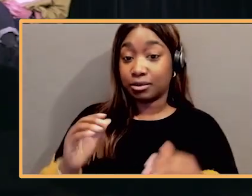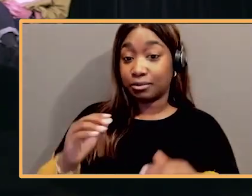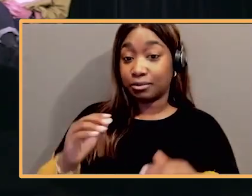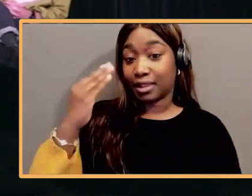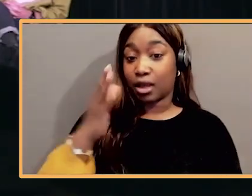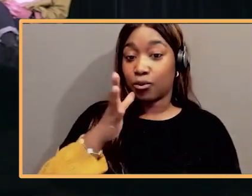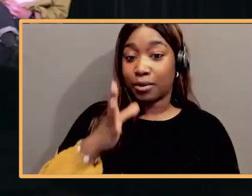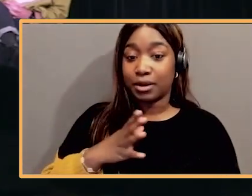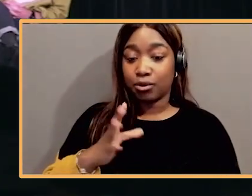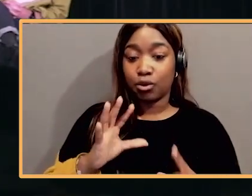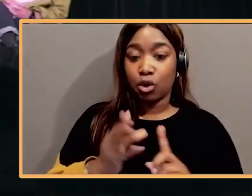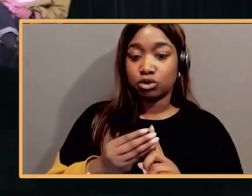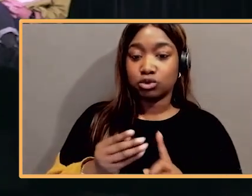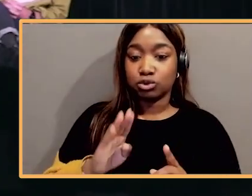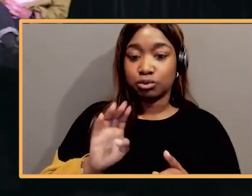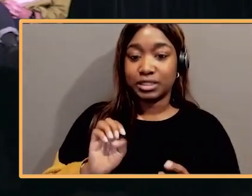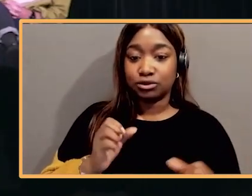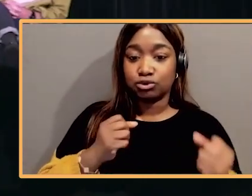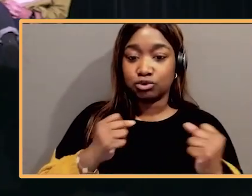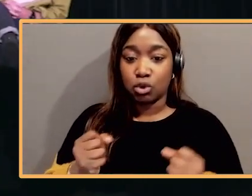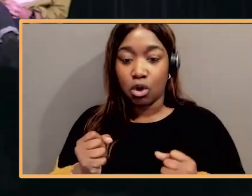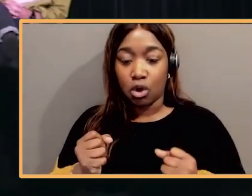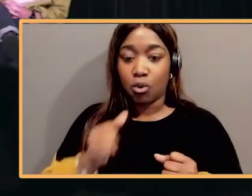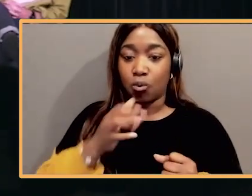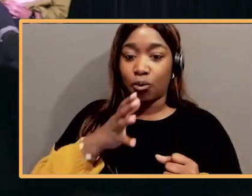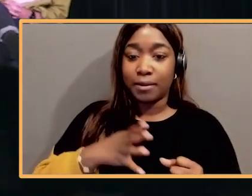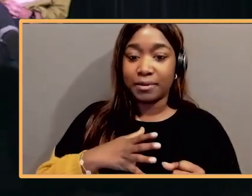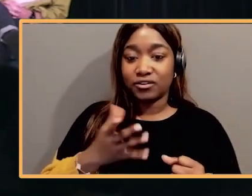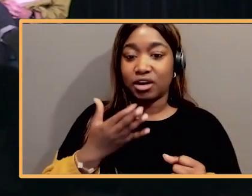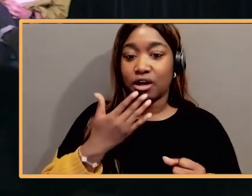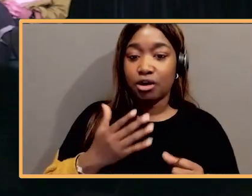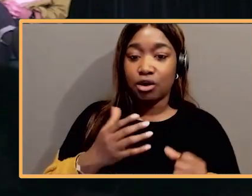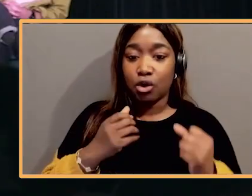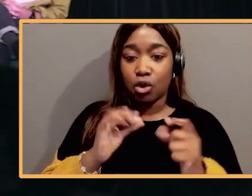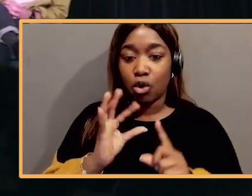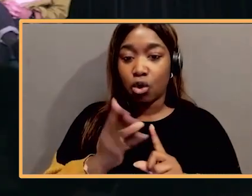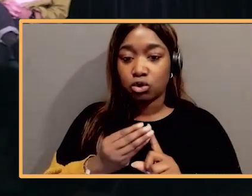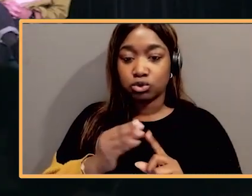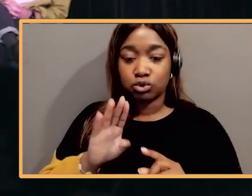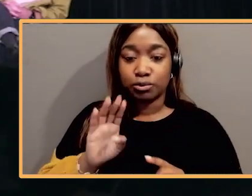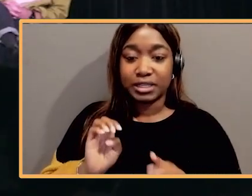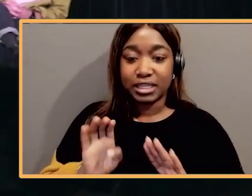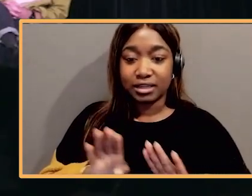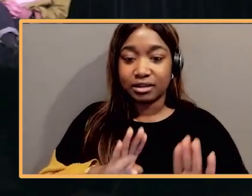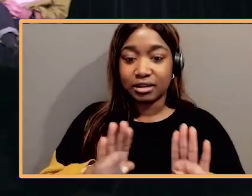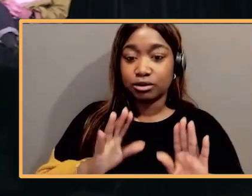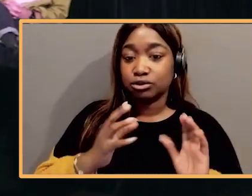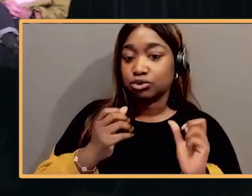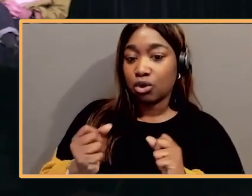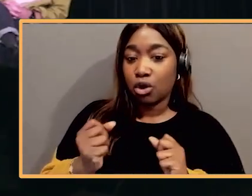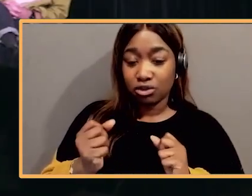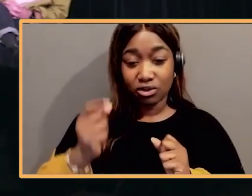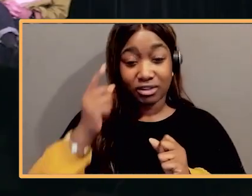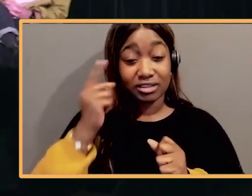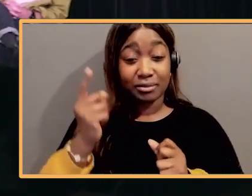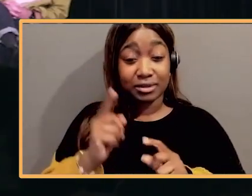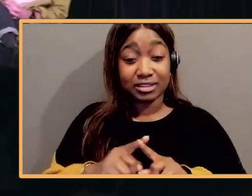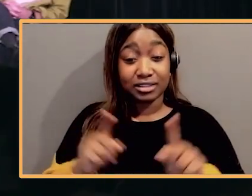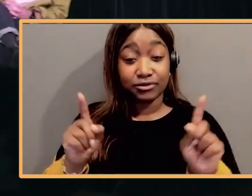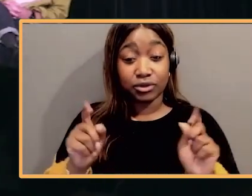cultured to be strong, or women of color are cultured to be strong. Would you say there's something different in